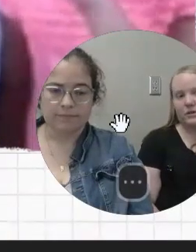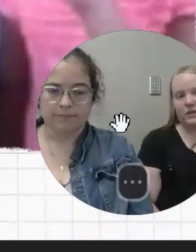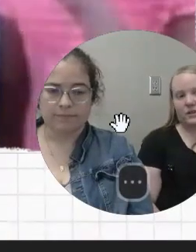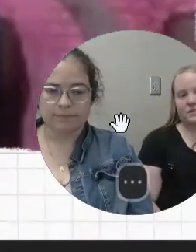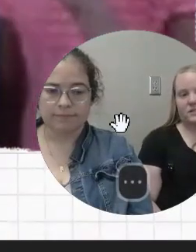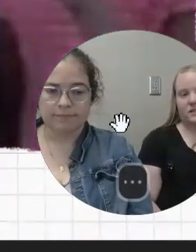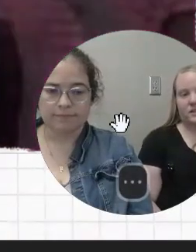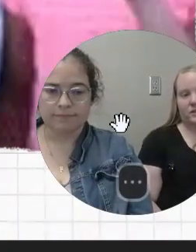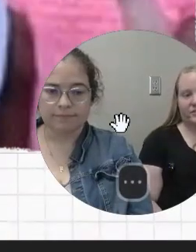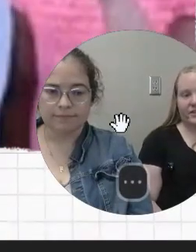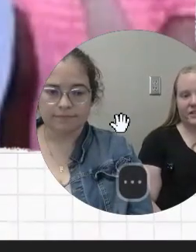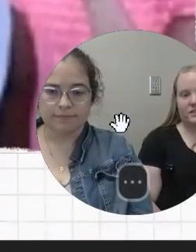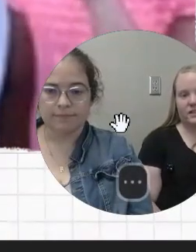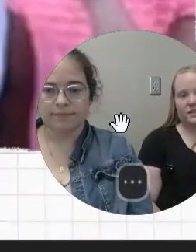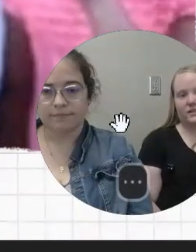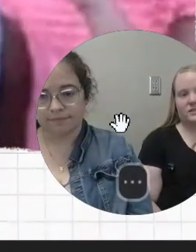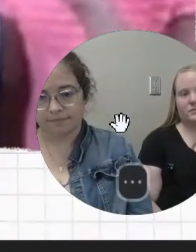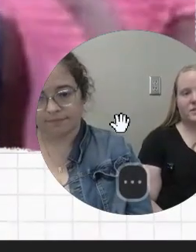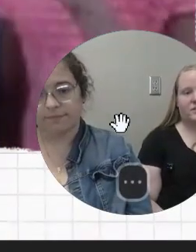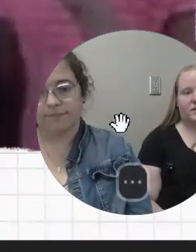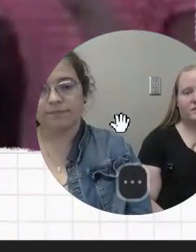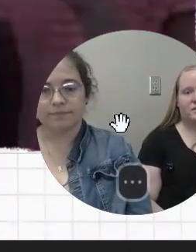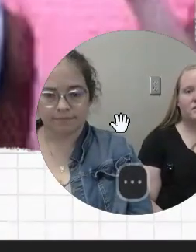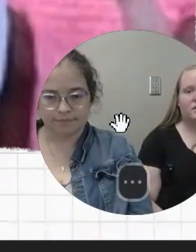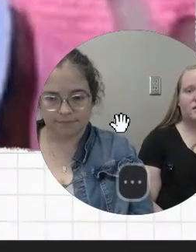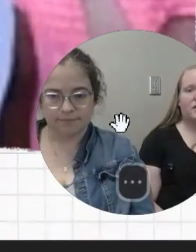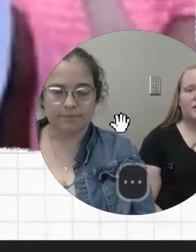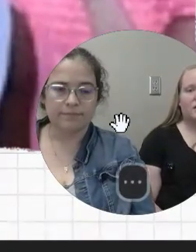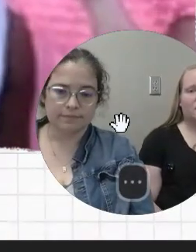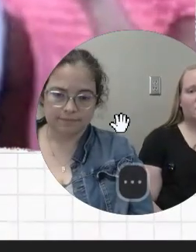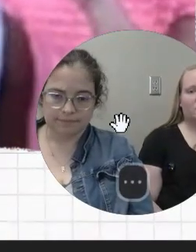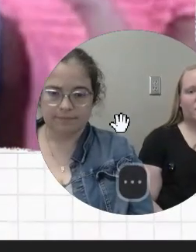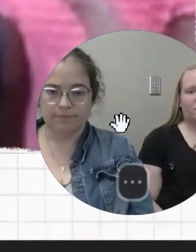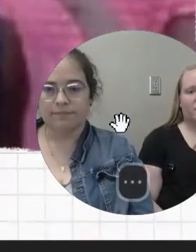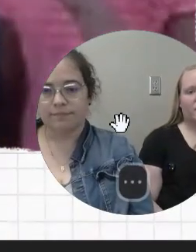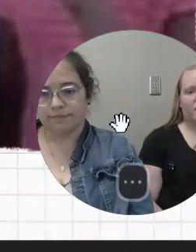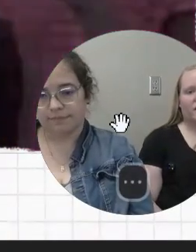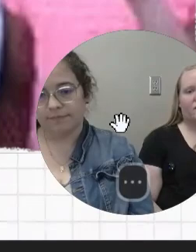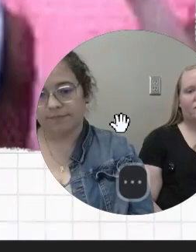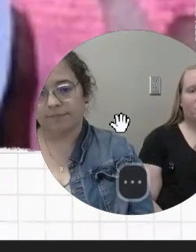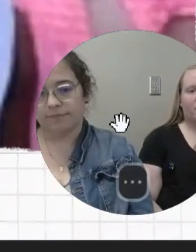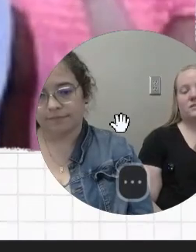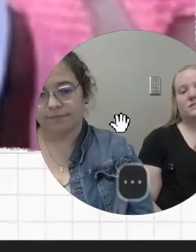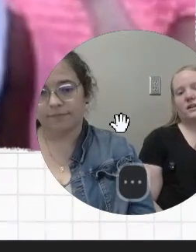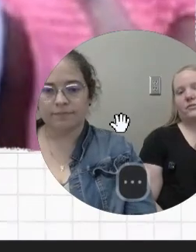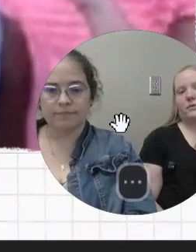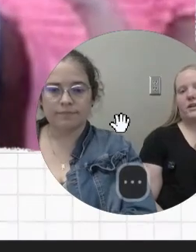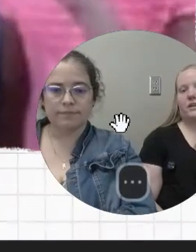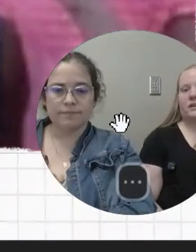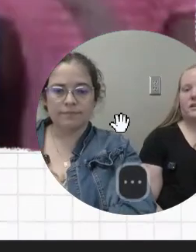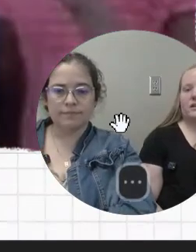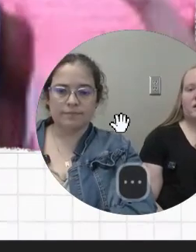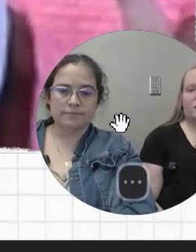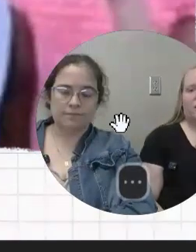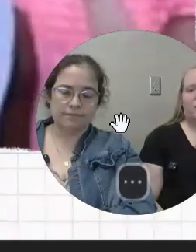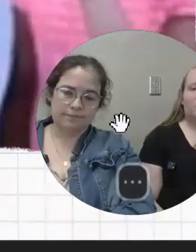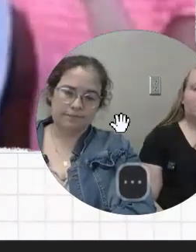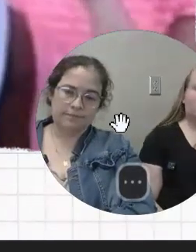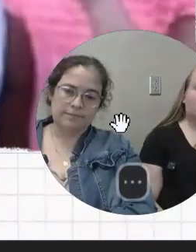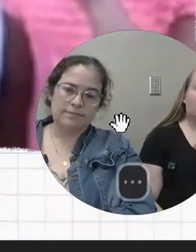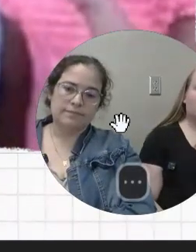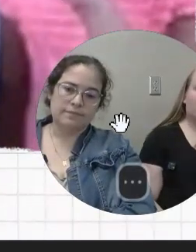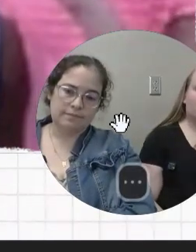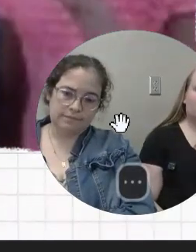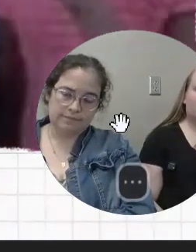faces as well, not just front and center, but where they can see your face and the classmates' faces. That way they can have